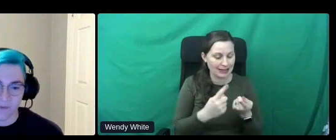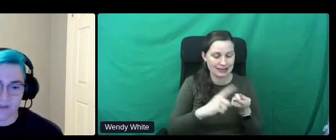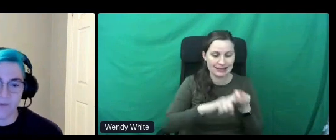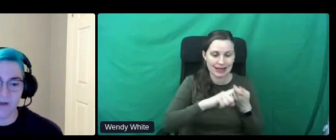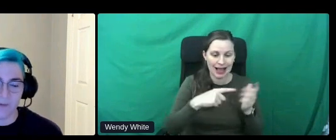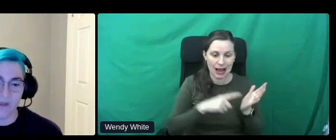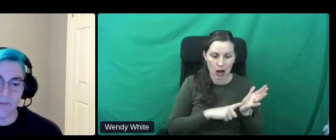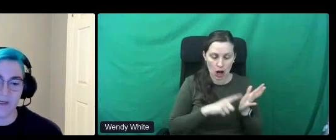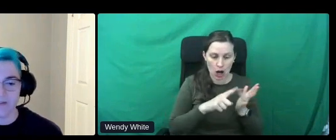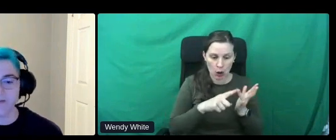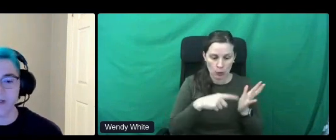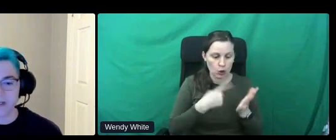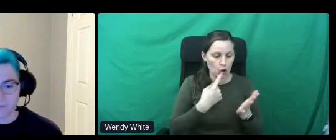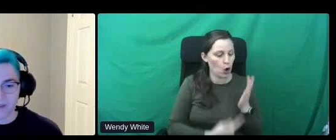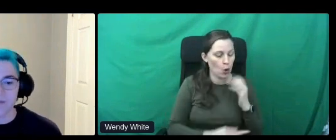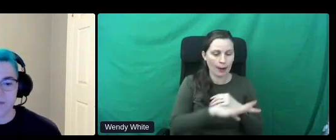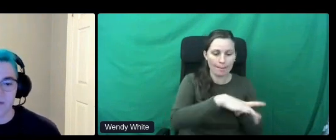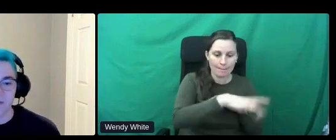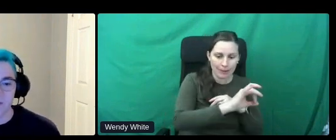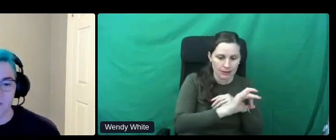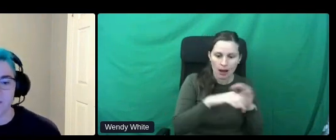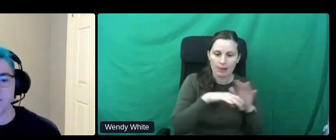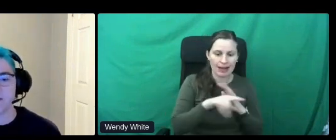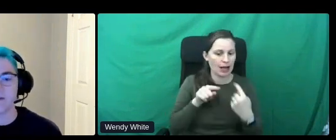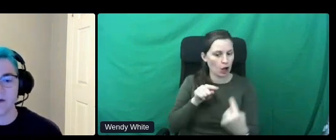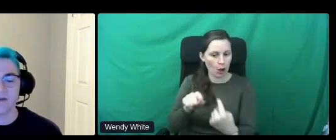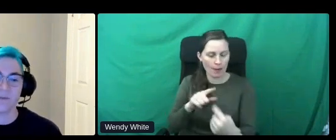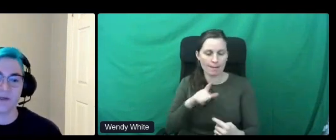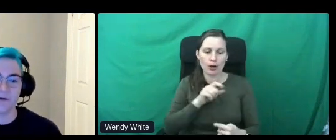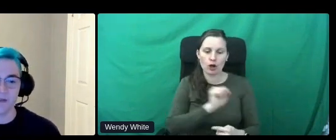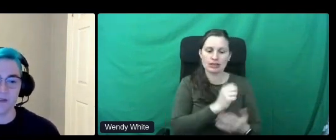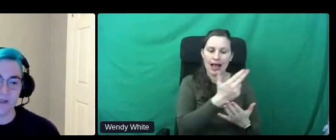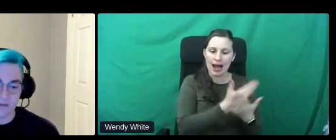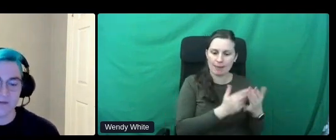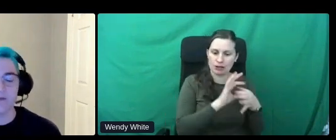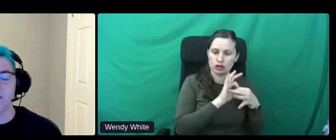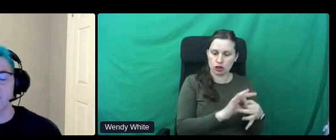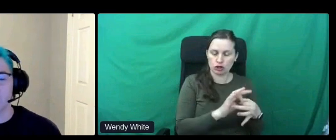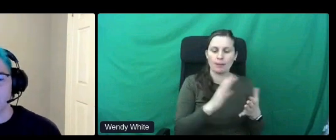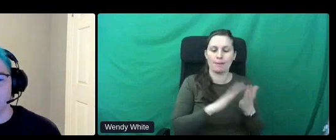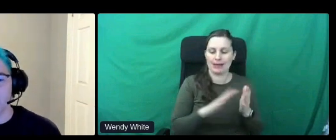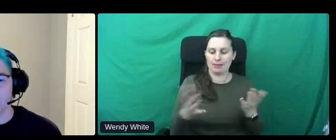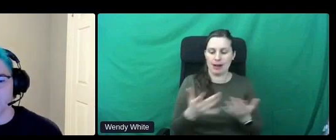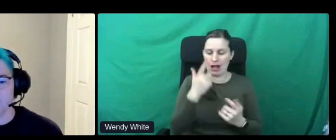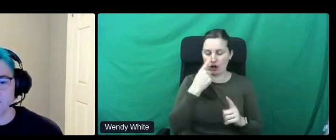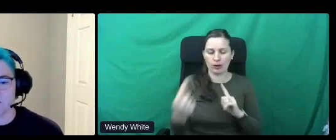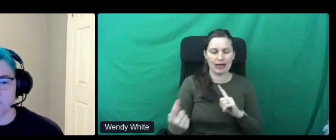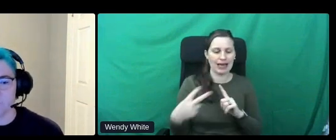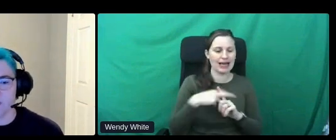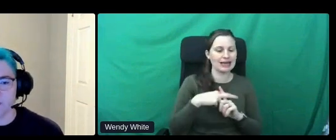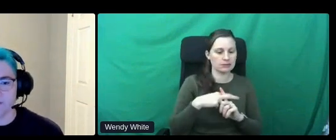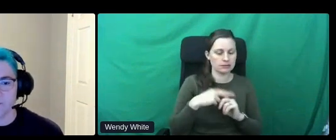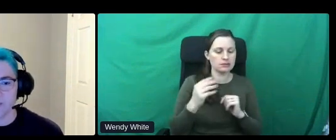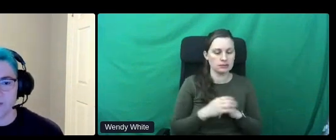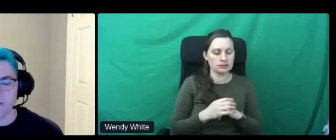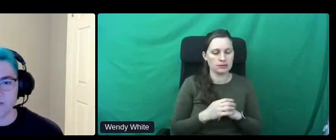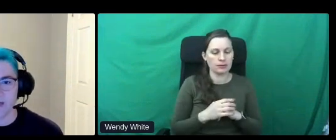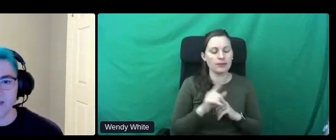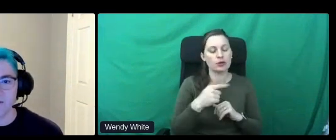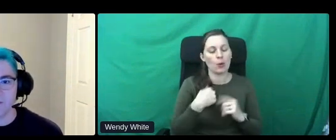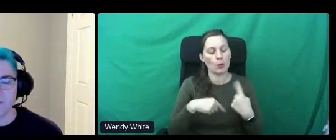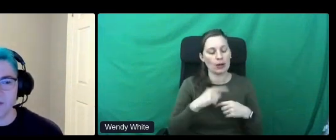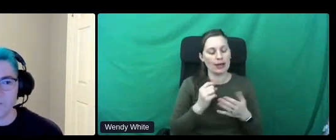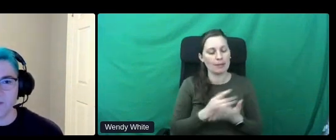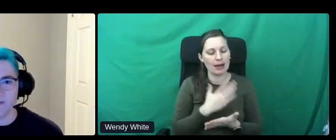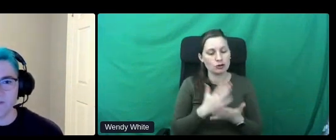not get picked up in combat, because there's an animation associated with it that could cause the player to get hit. And we also made sure that